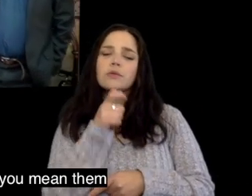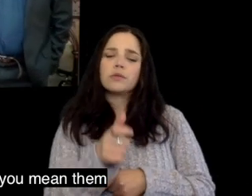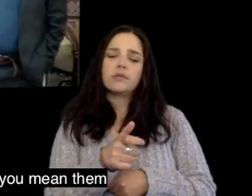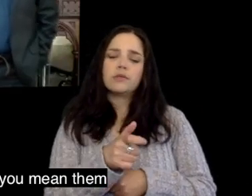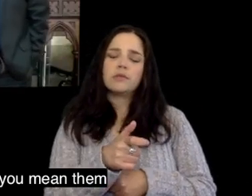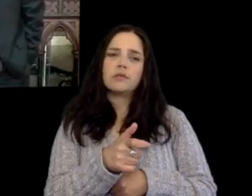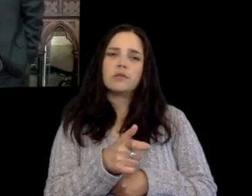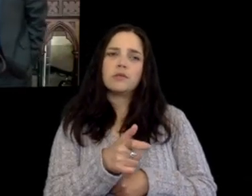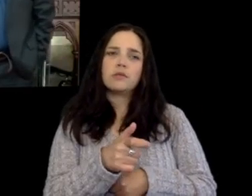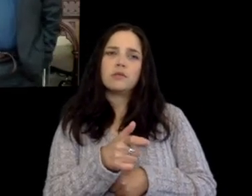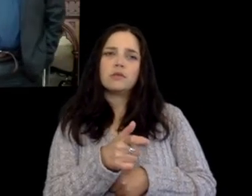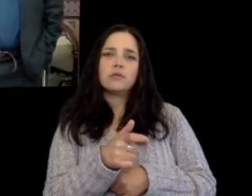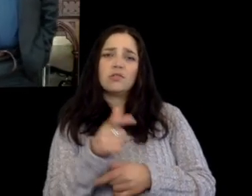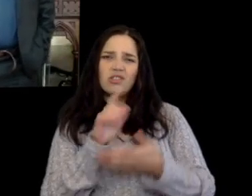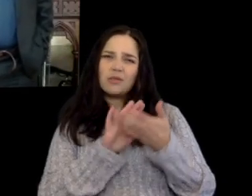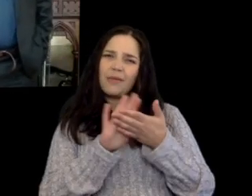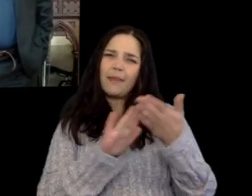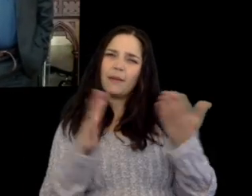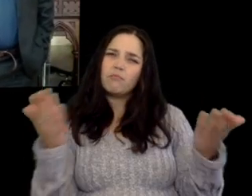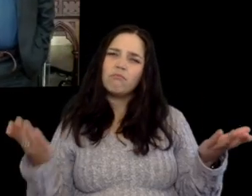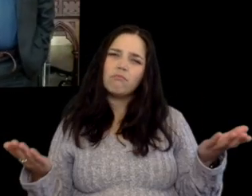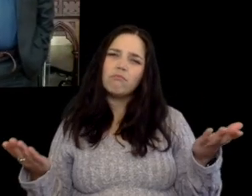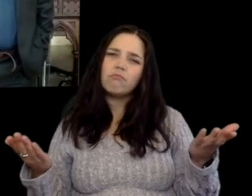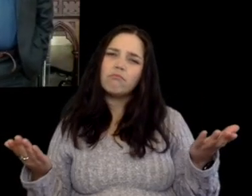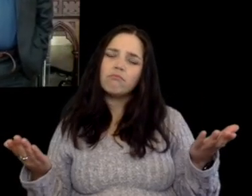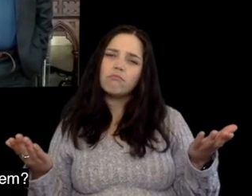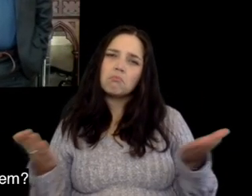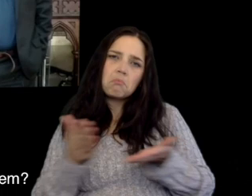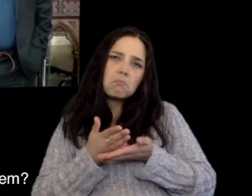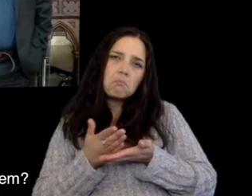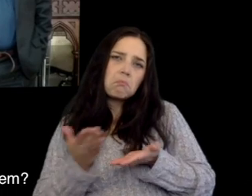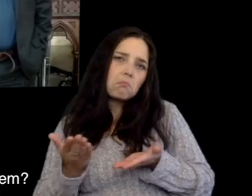words, do you mean them?